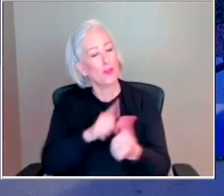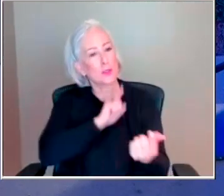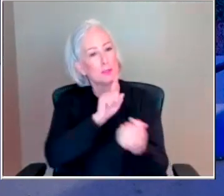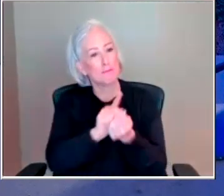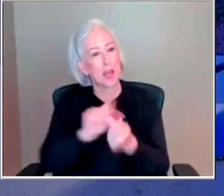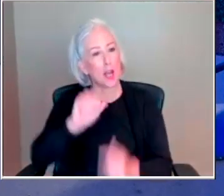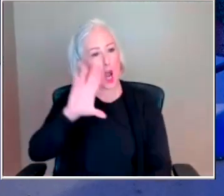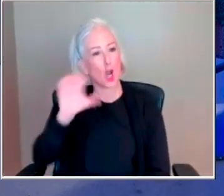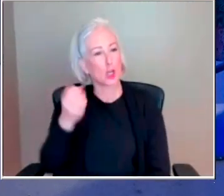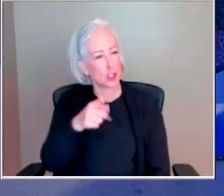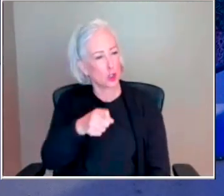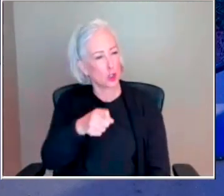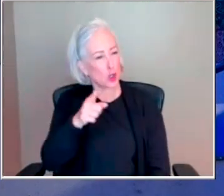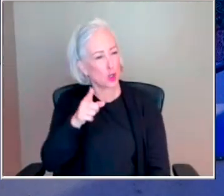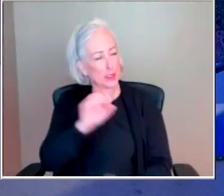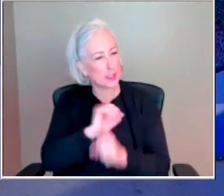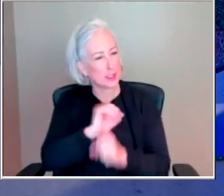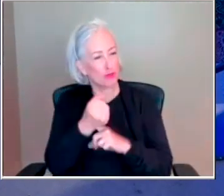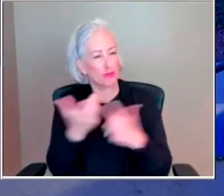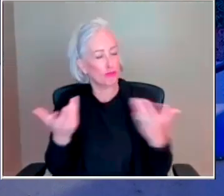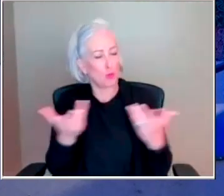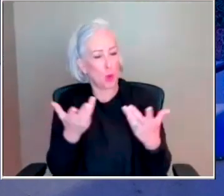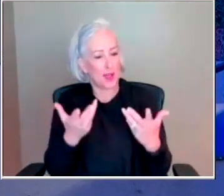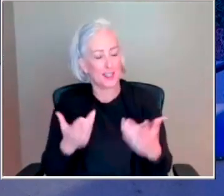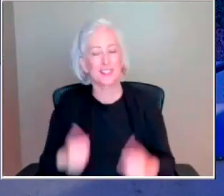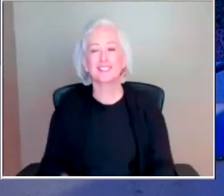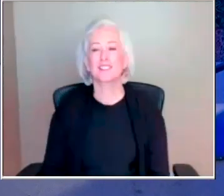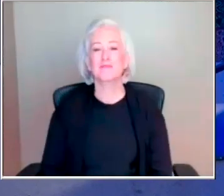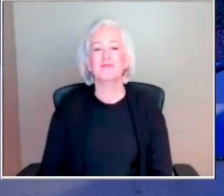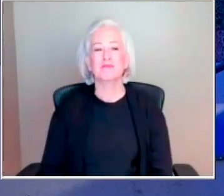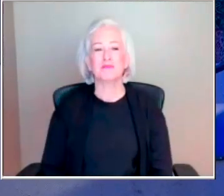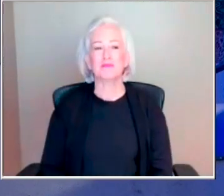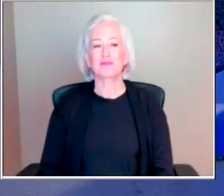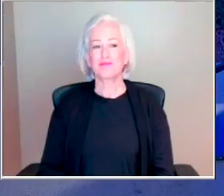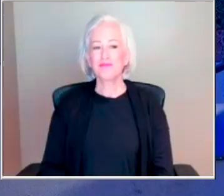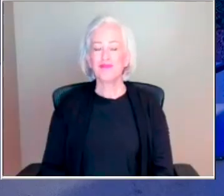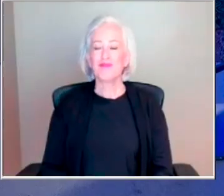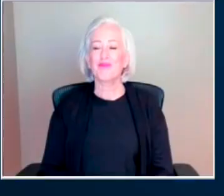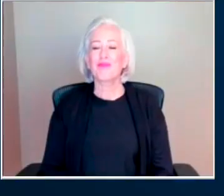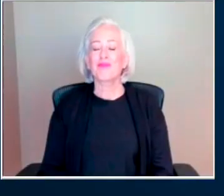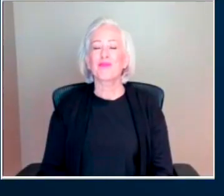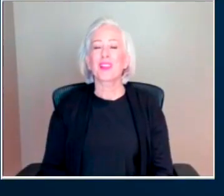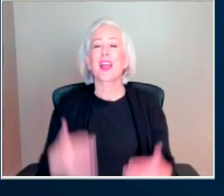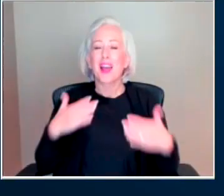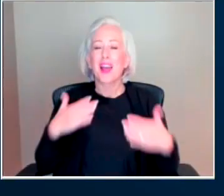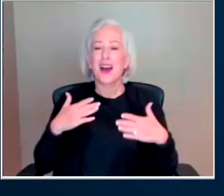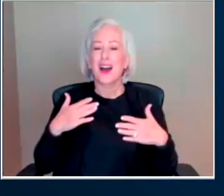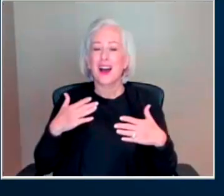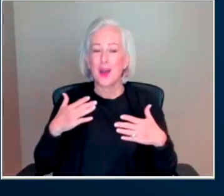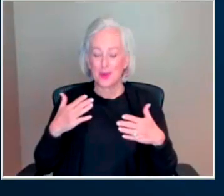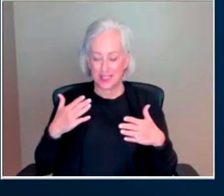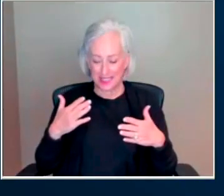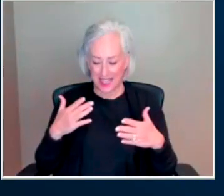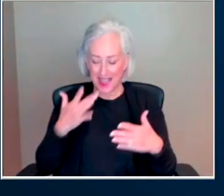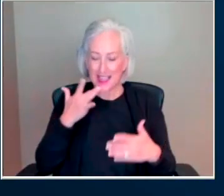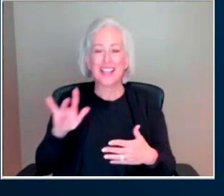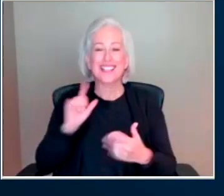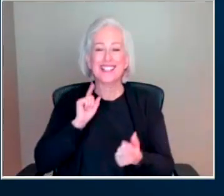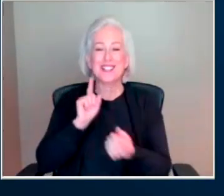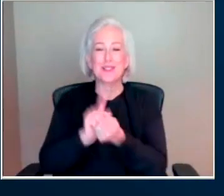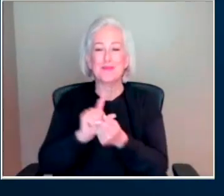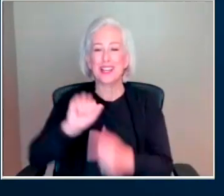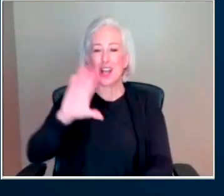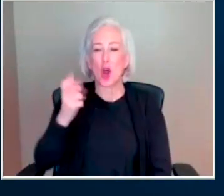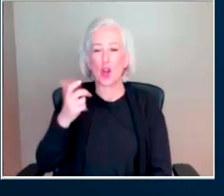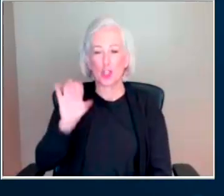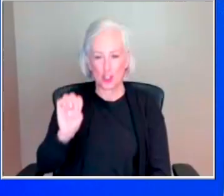that you remember? So I had the pleasure of meeting Archie early on when she first presented to